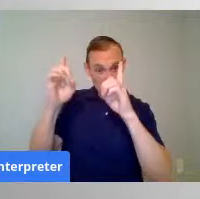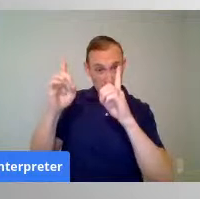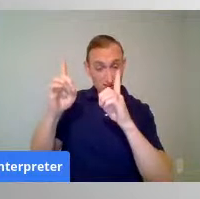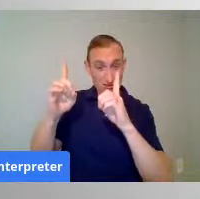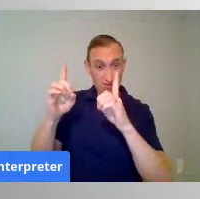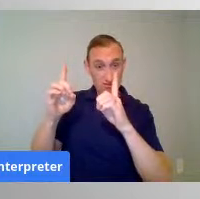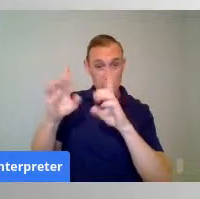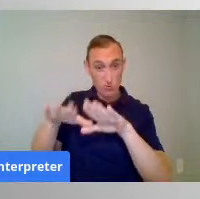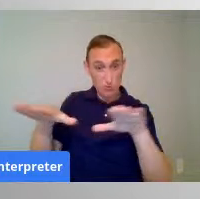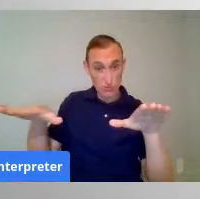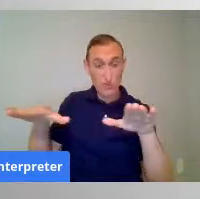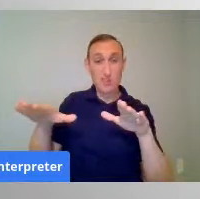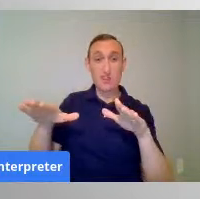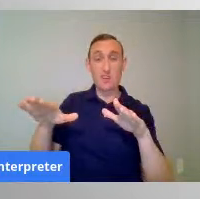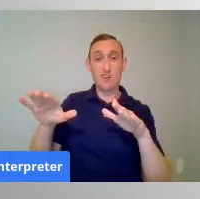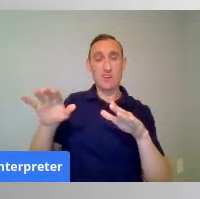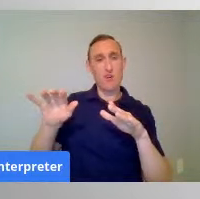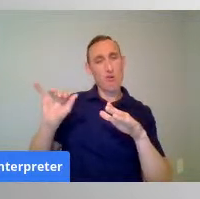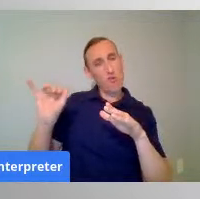provide